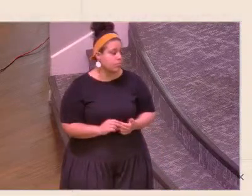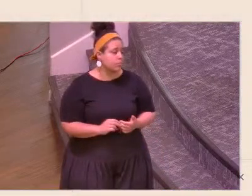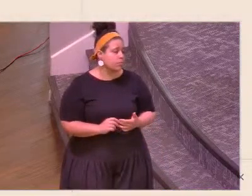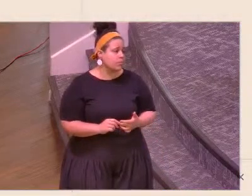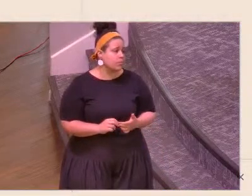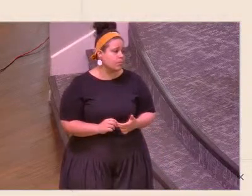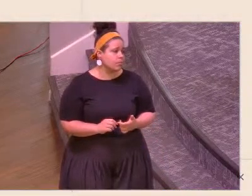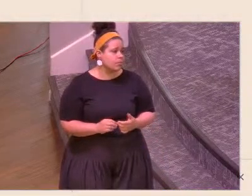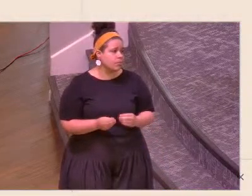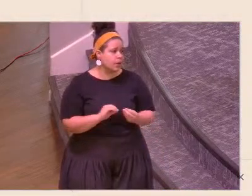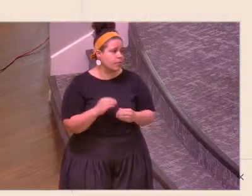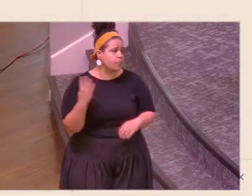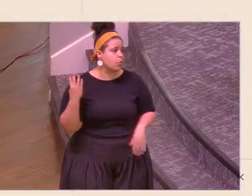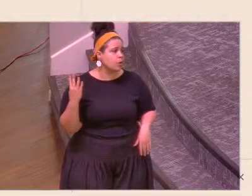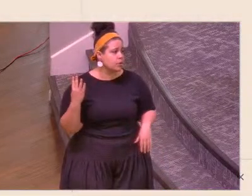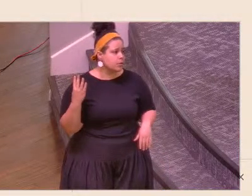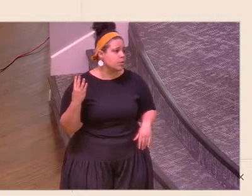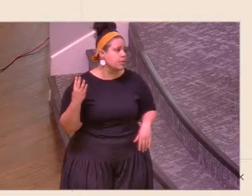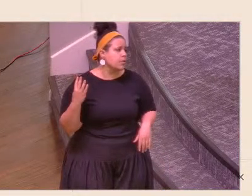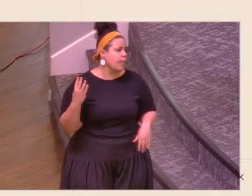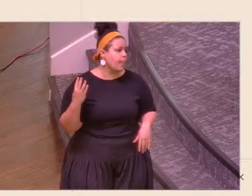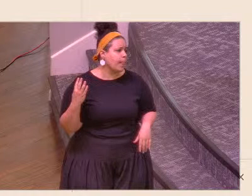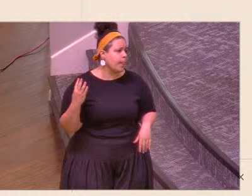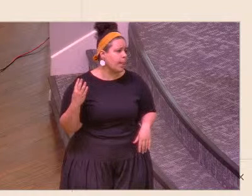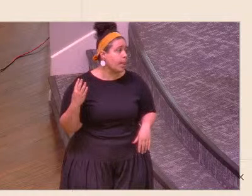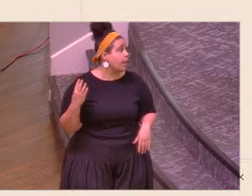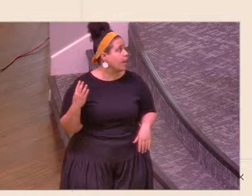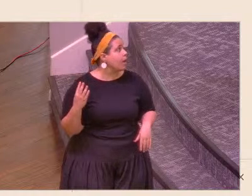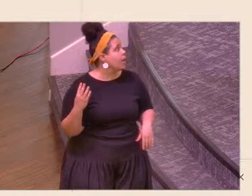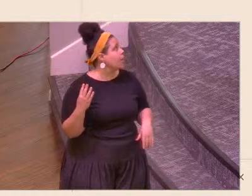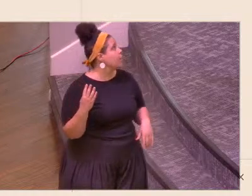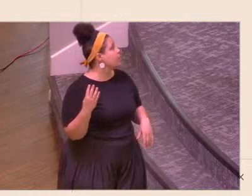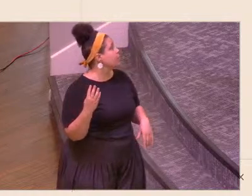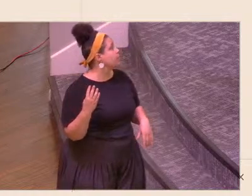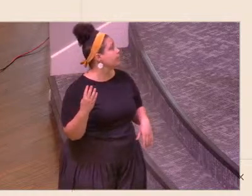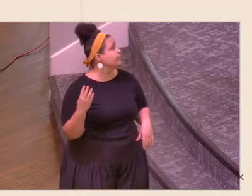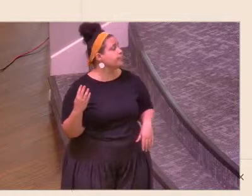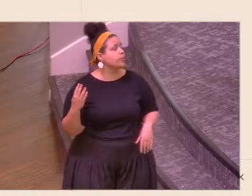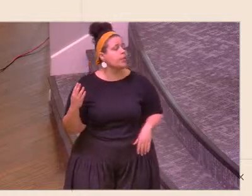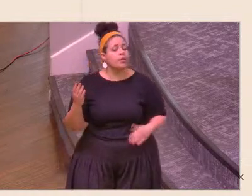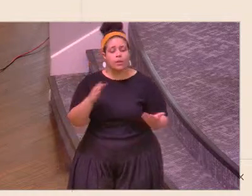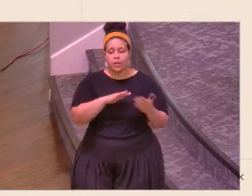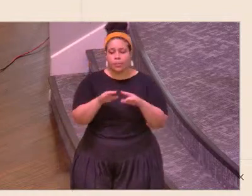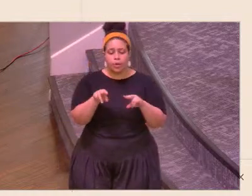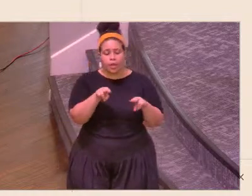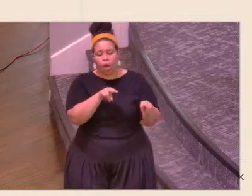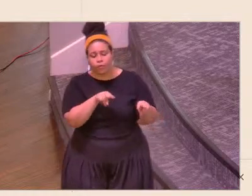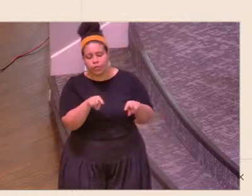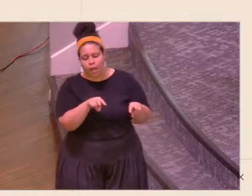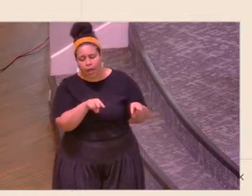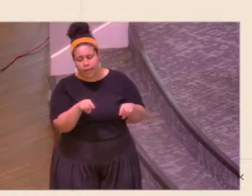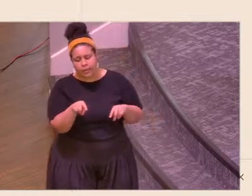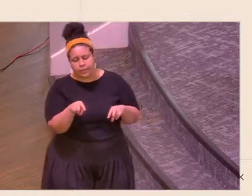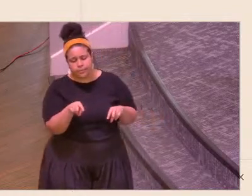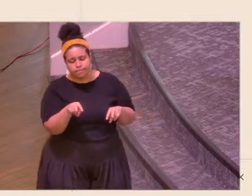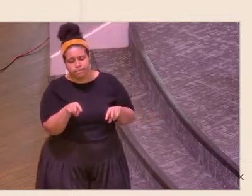This is item 4, the Community Oversight Committee, or SPLOST report.